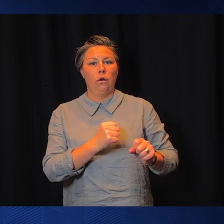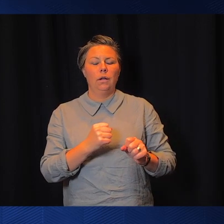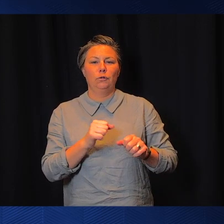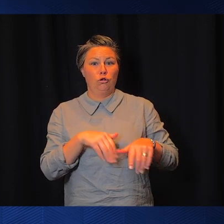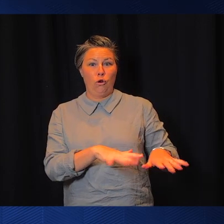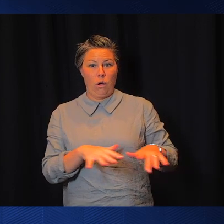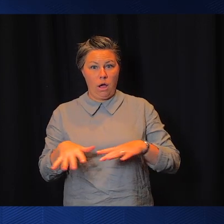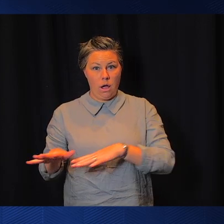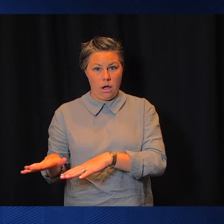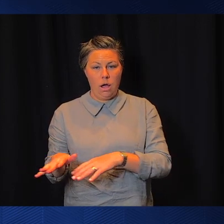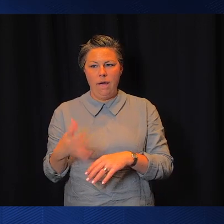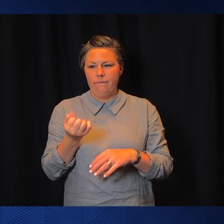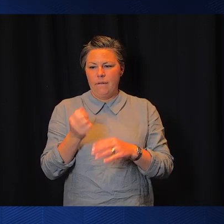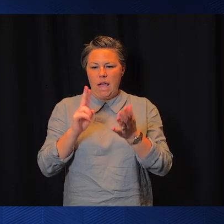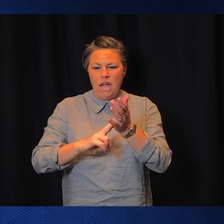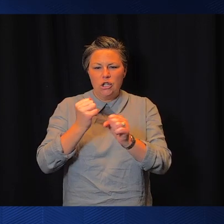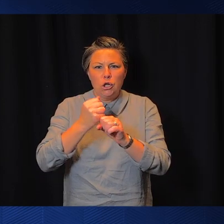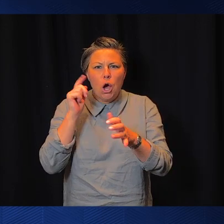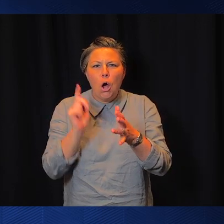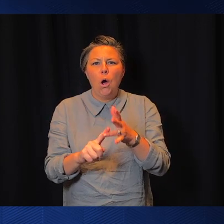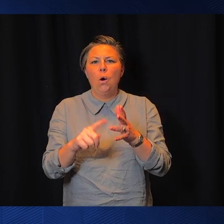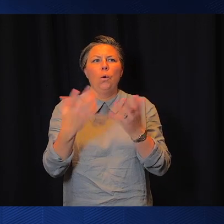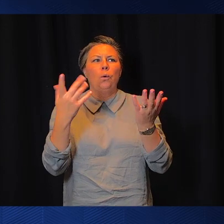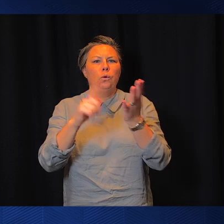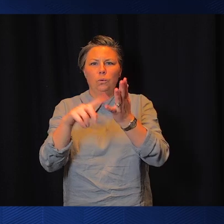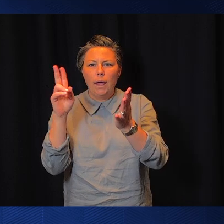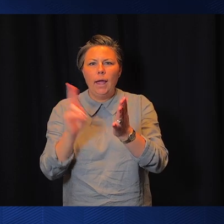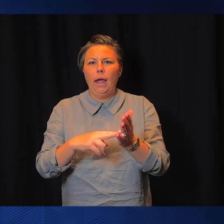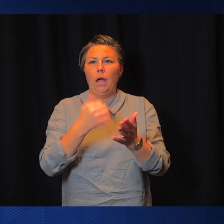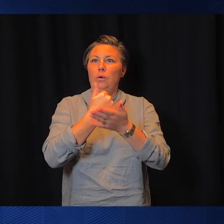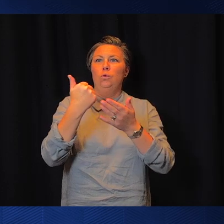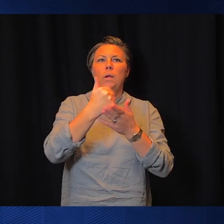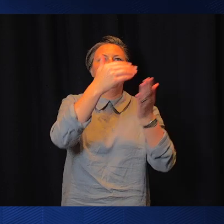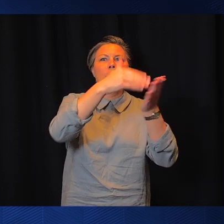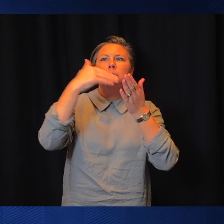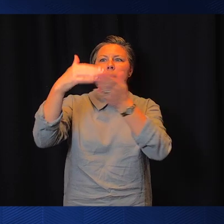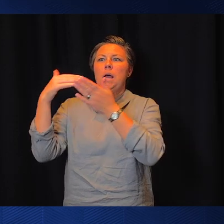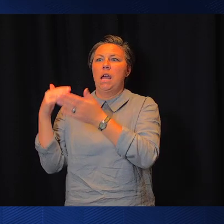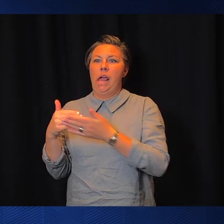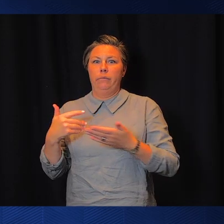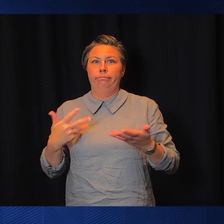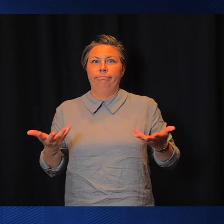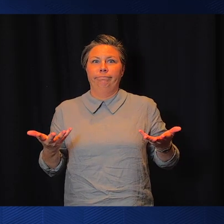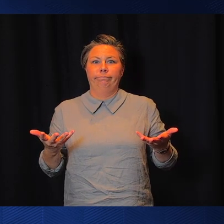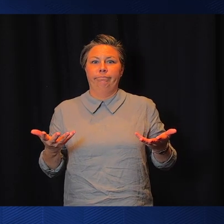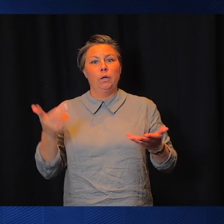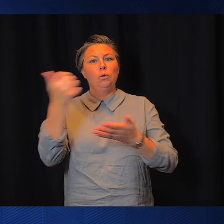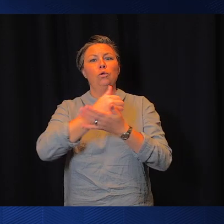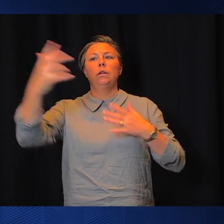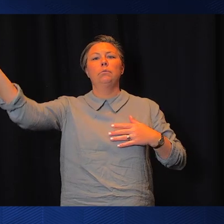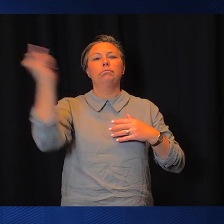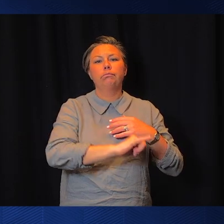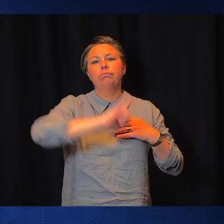our INGOs and, you know, the UN and whoever that you can name, who often fly in, fly